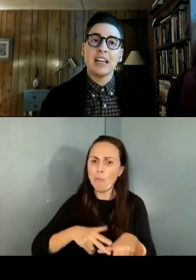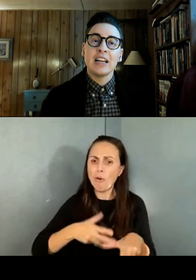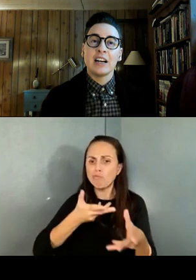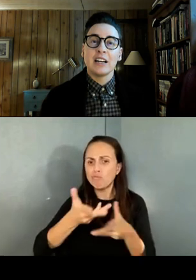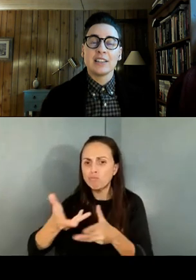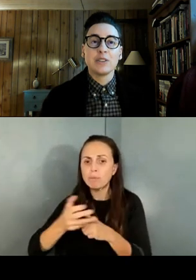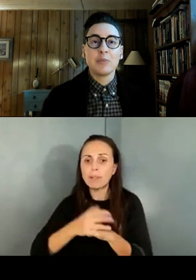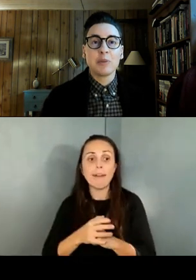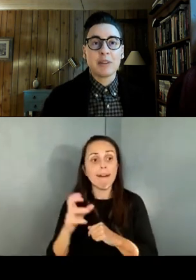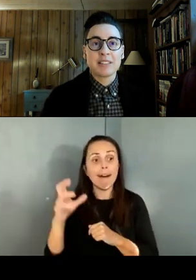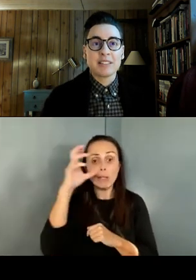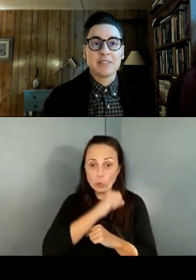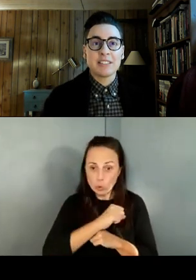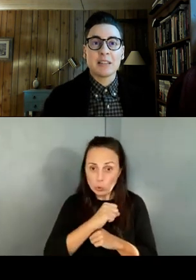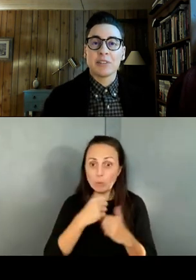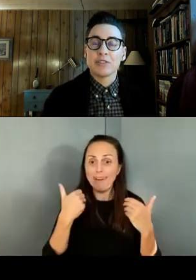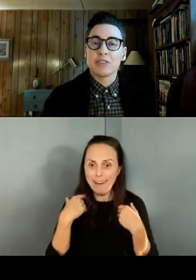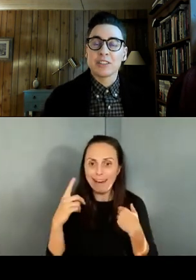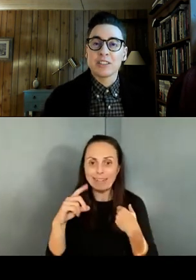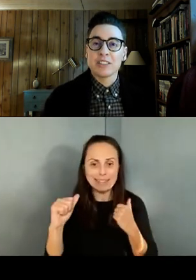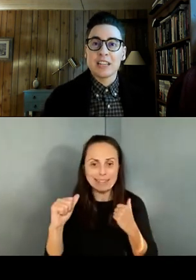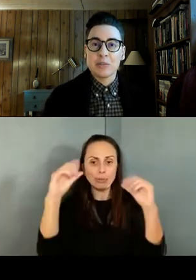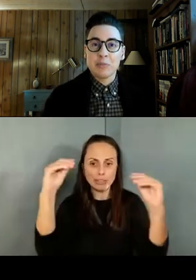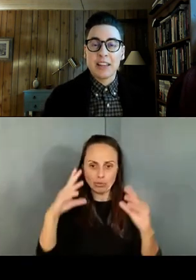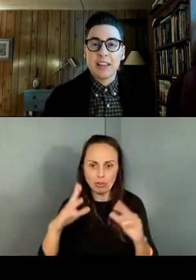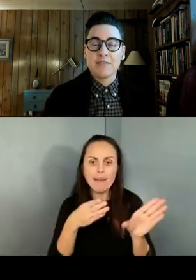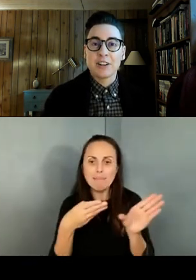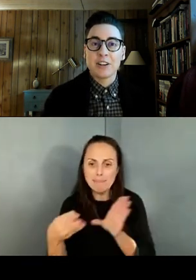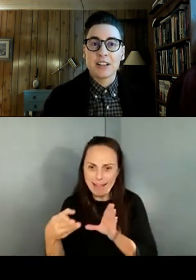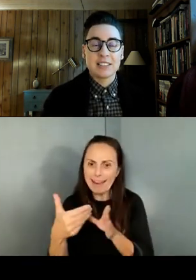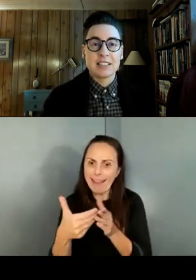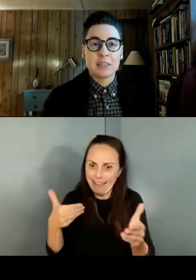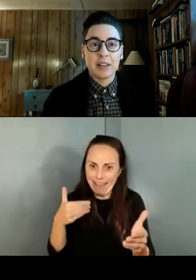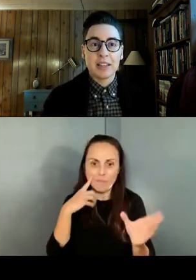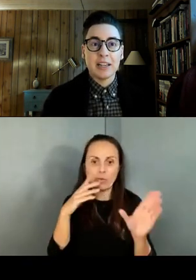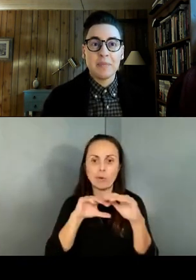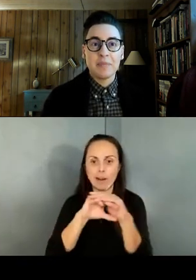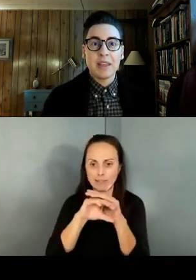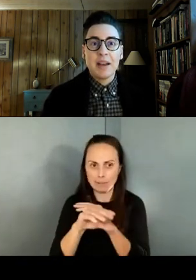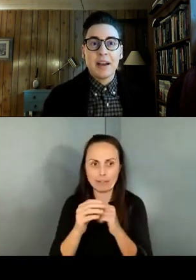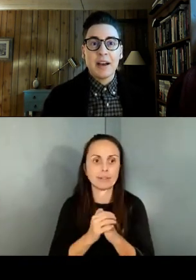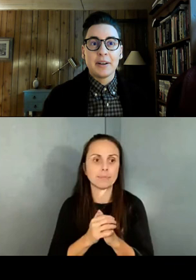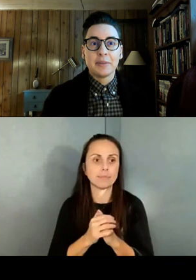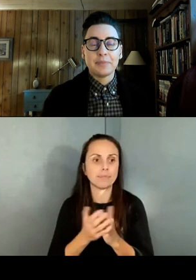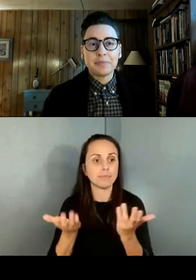disability, assume the presence of disabled instructors, and plan for accessibility.